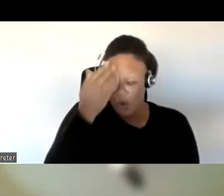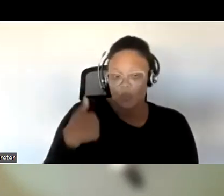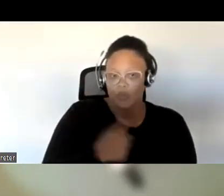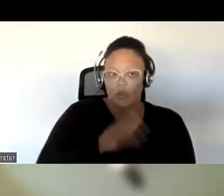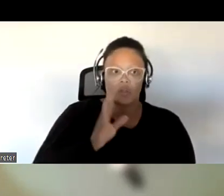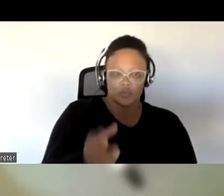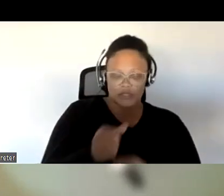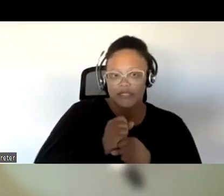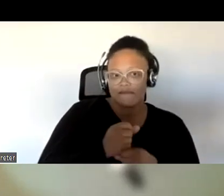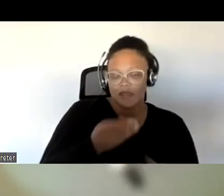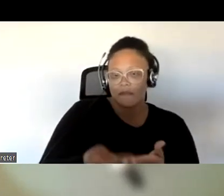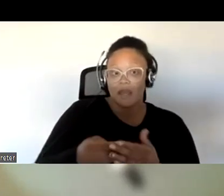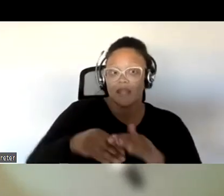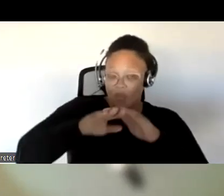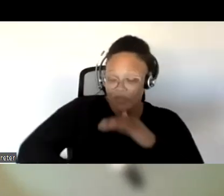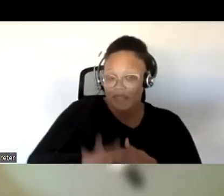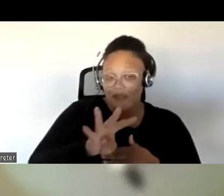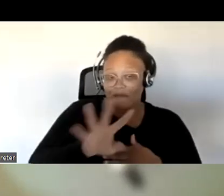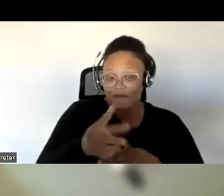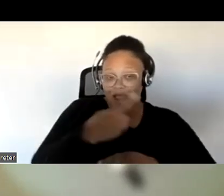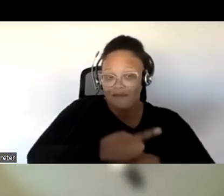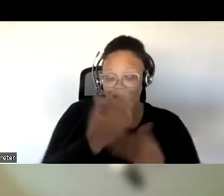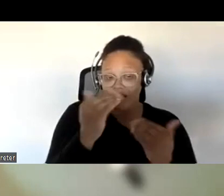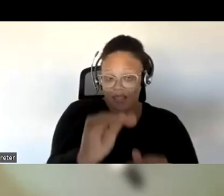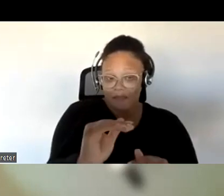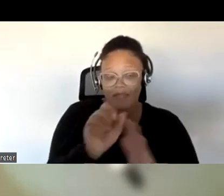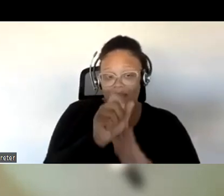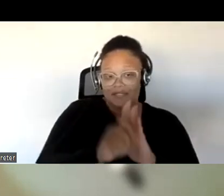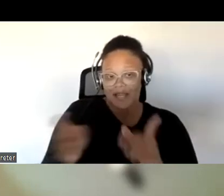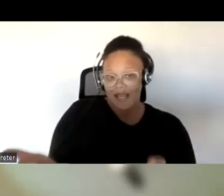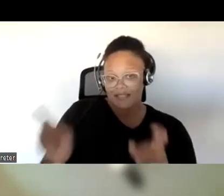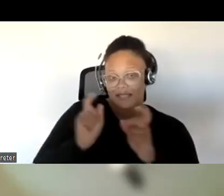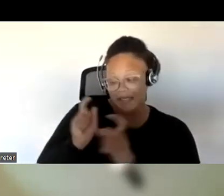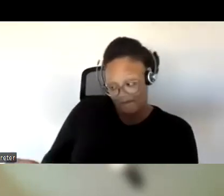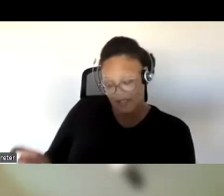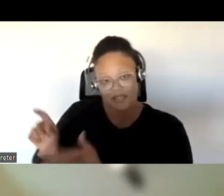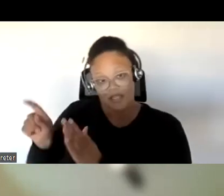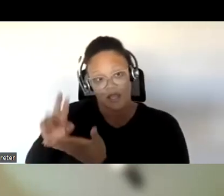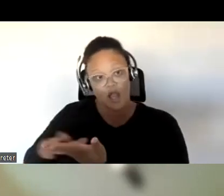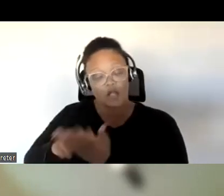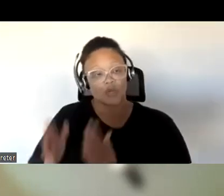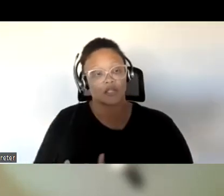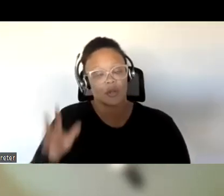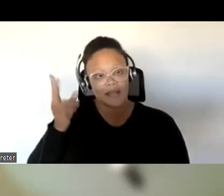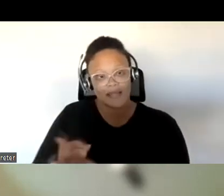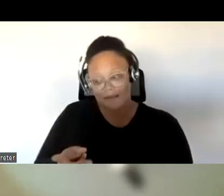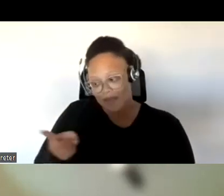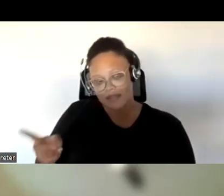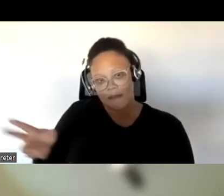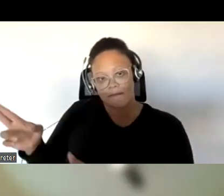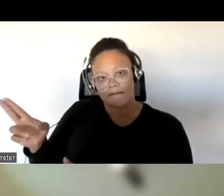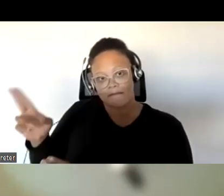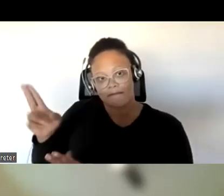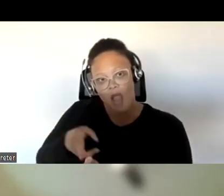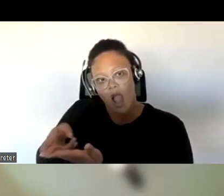that 45-day time limit that the state has given the contractor and keeping them honest and upfront? Thank